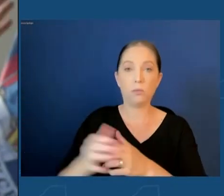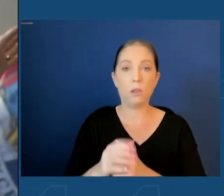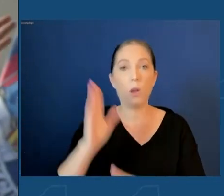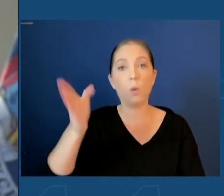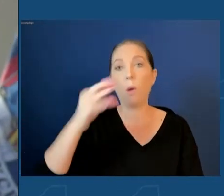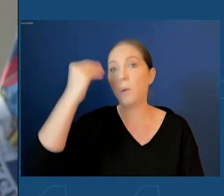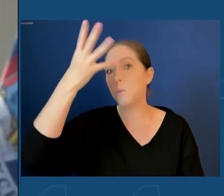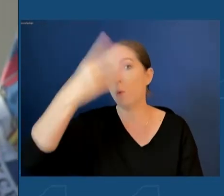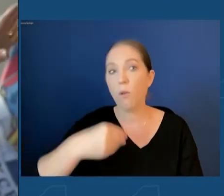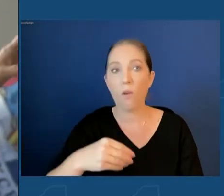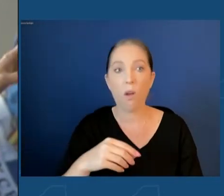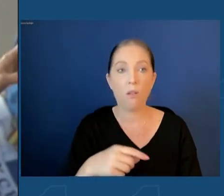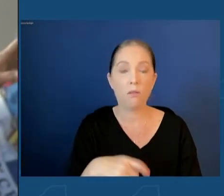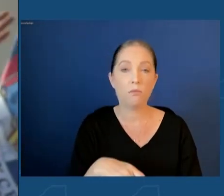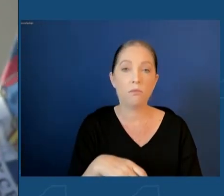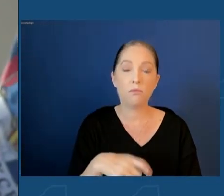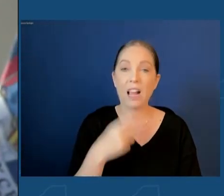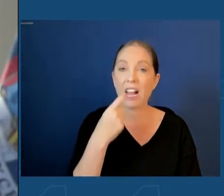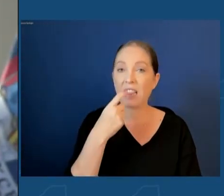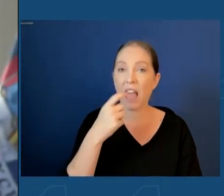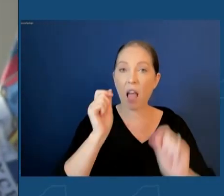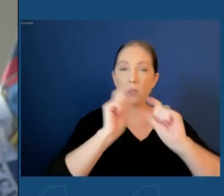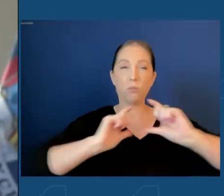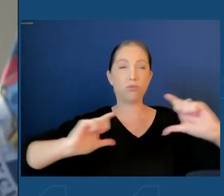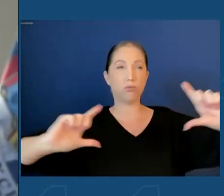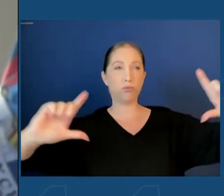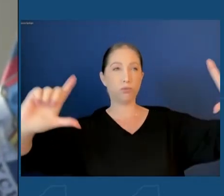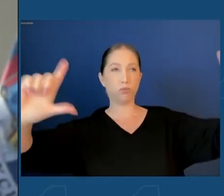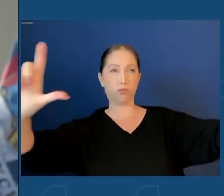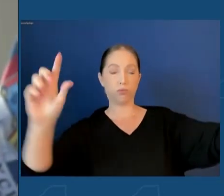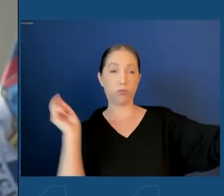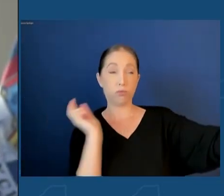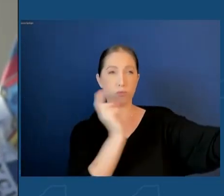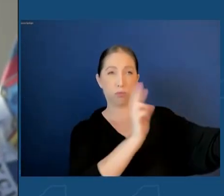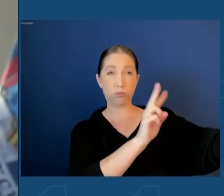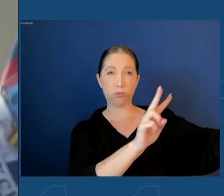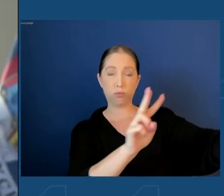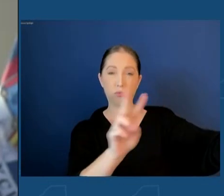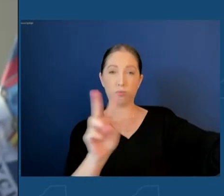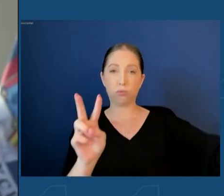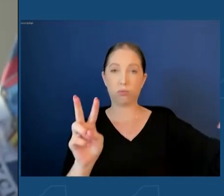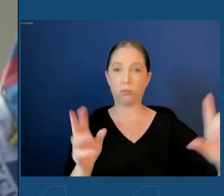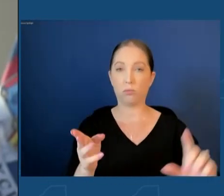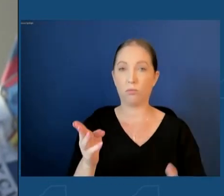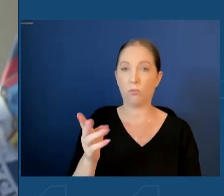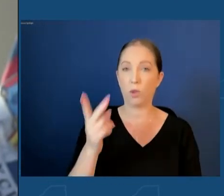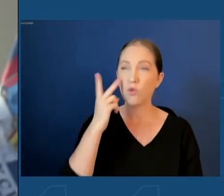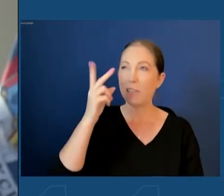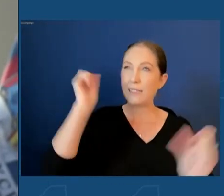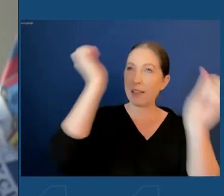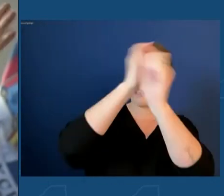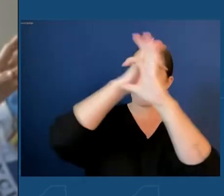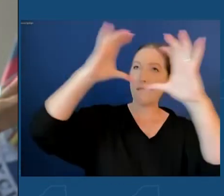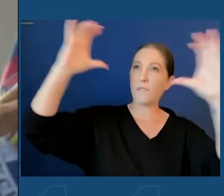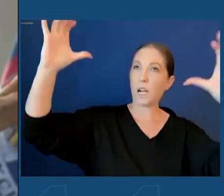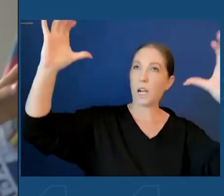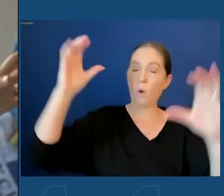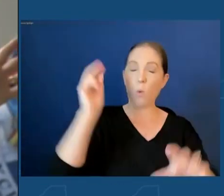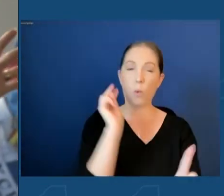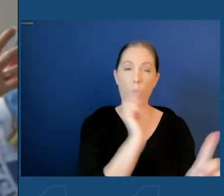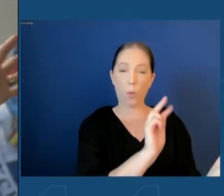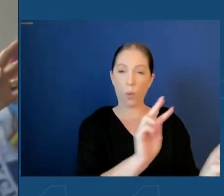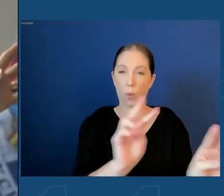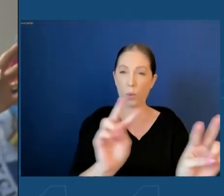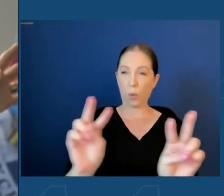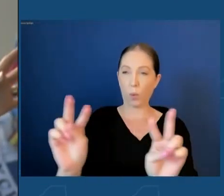glass you see when you come up. When you see that sense of a vision, of seeing a glass facade